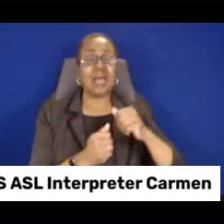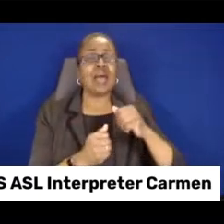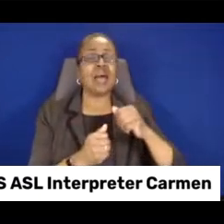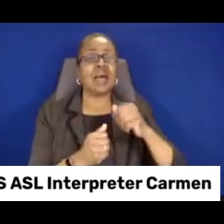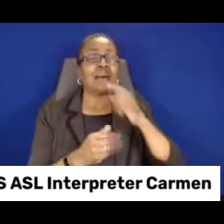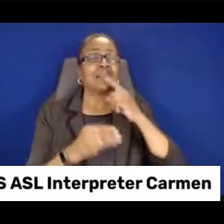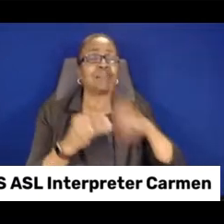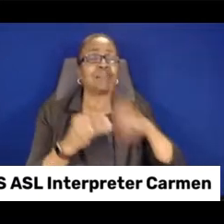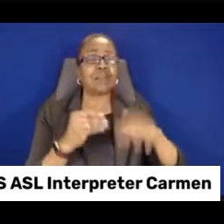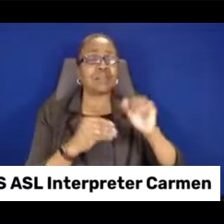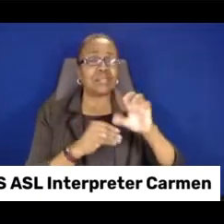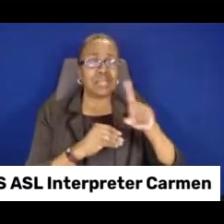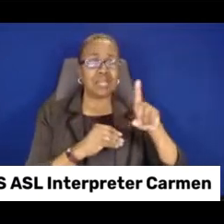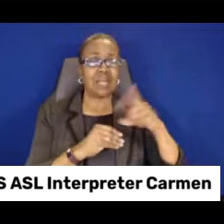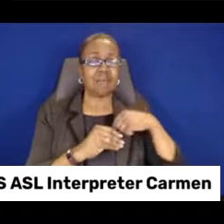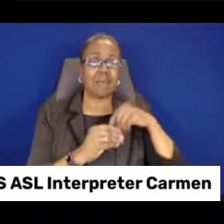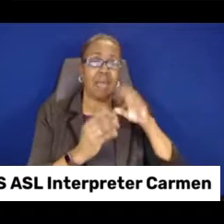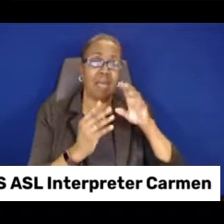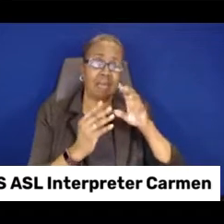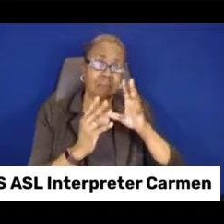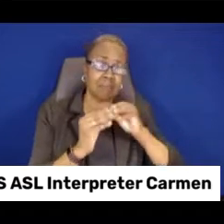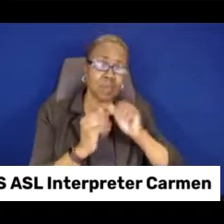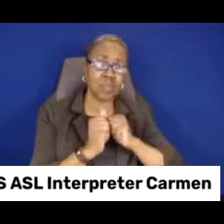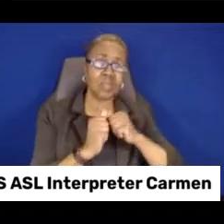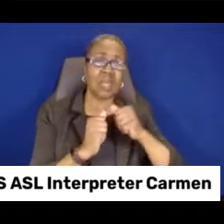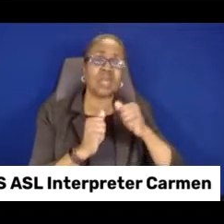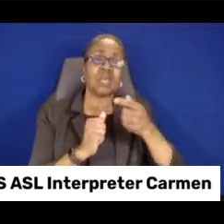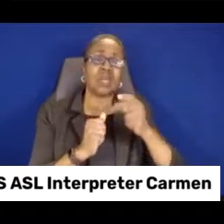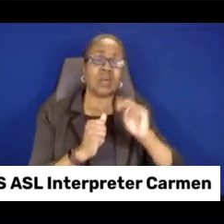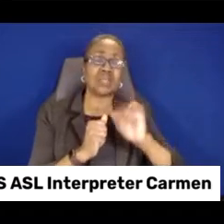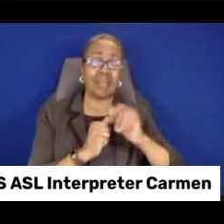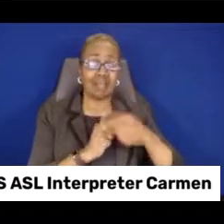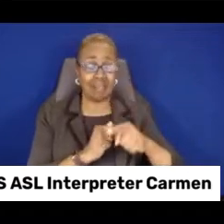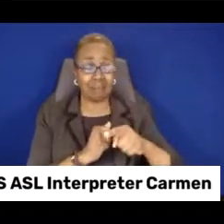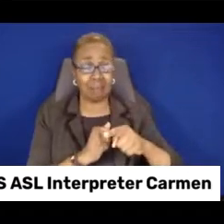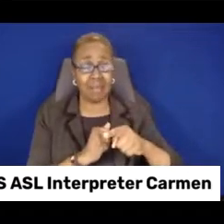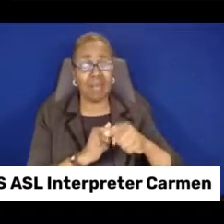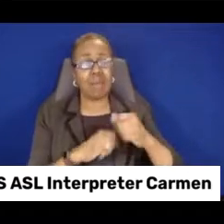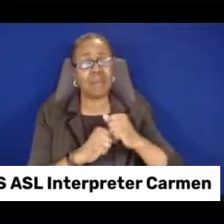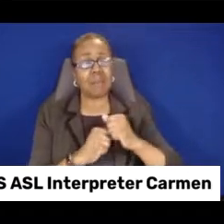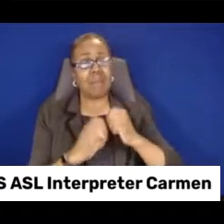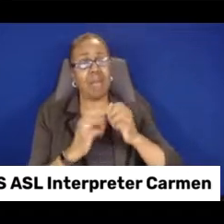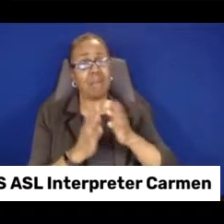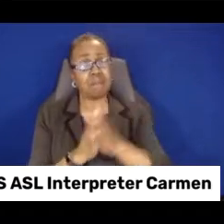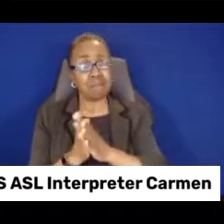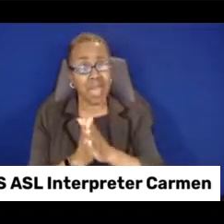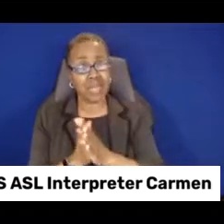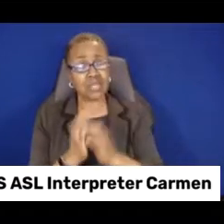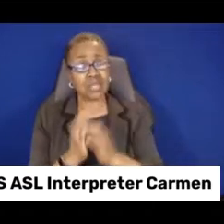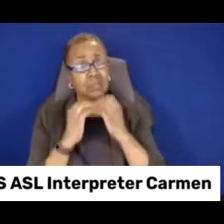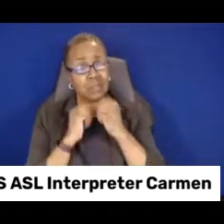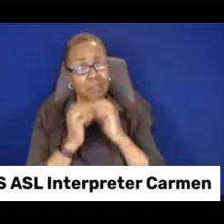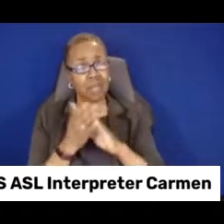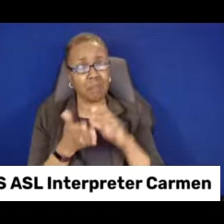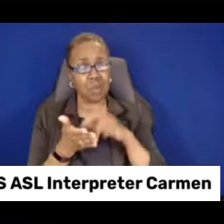seedling. My encounters with gardeners like Chinar turned my passion for gardening into a research